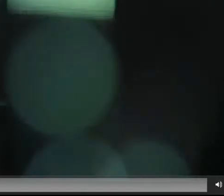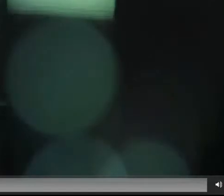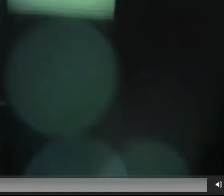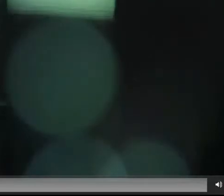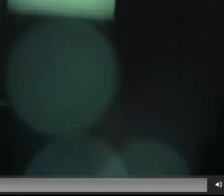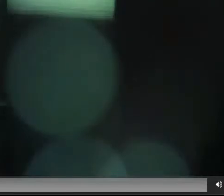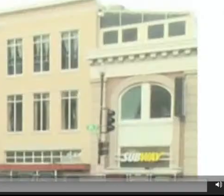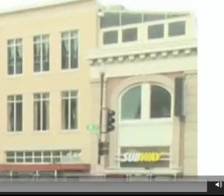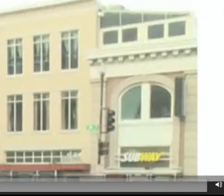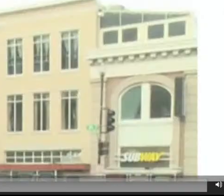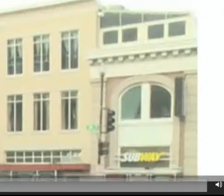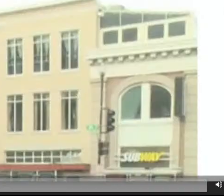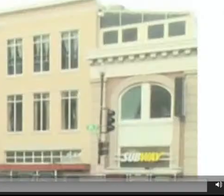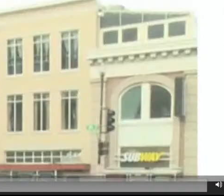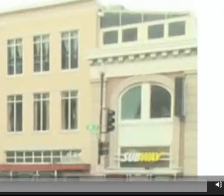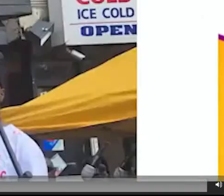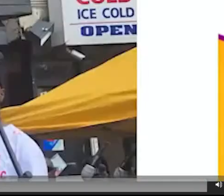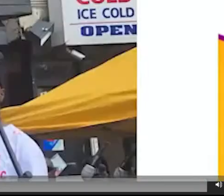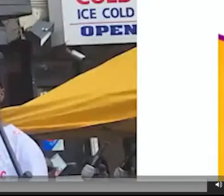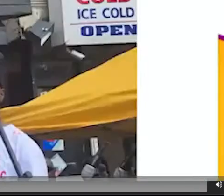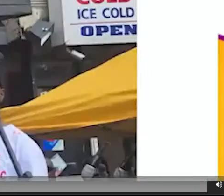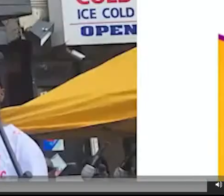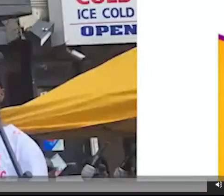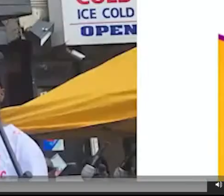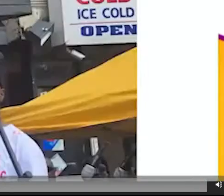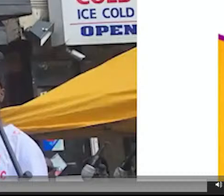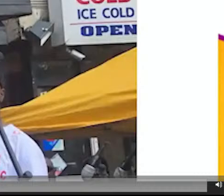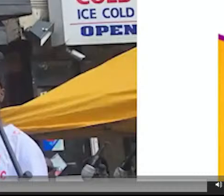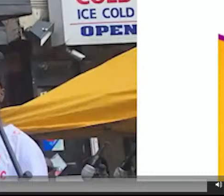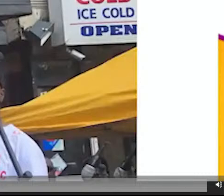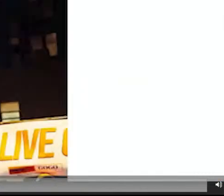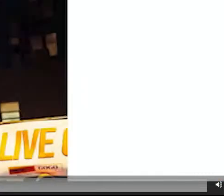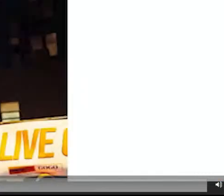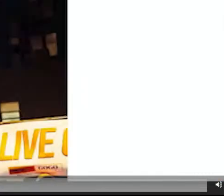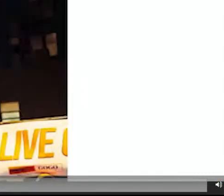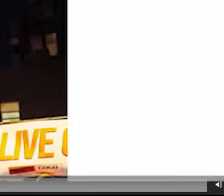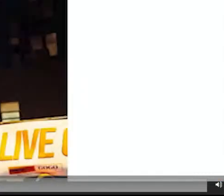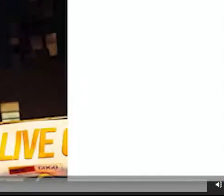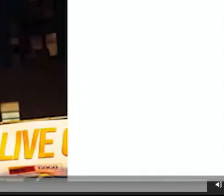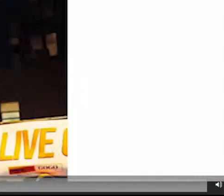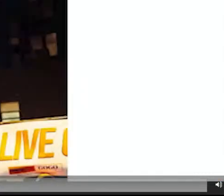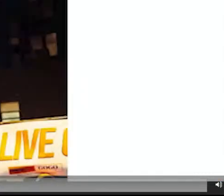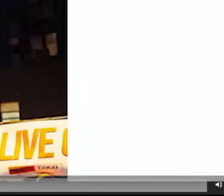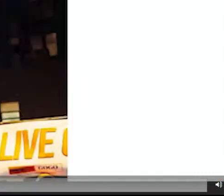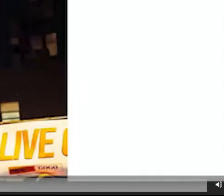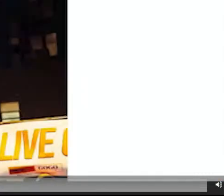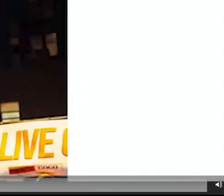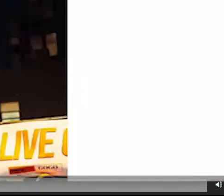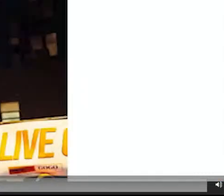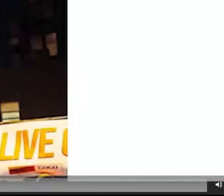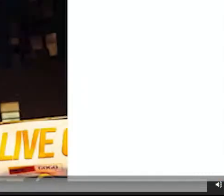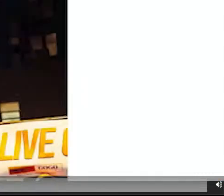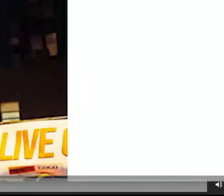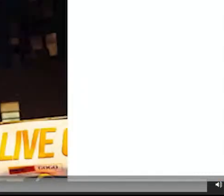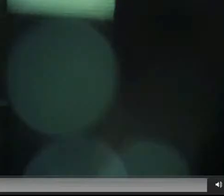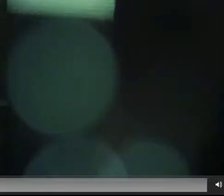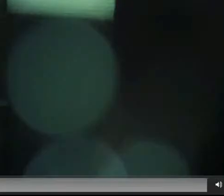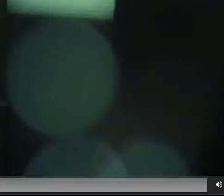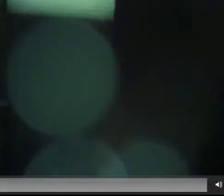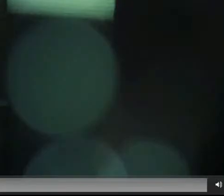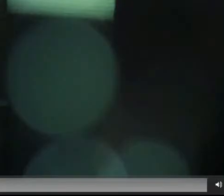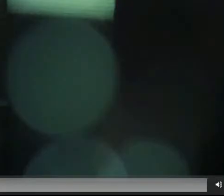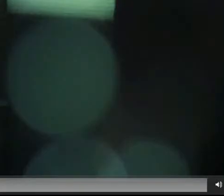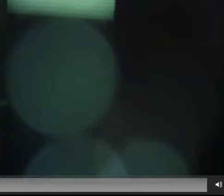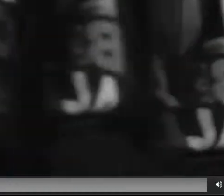a full-time creative. I loved having that job. It was meaningful work. It is nowhere near